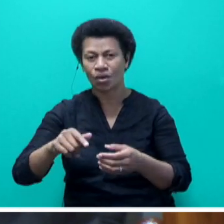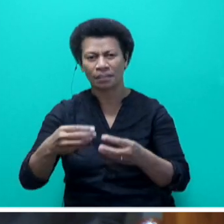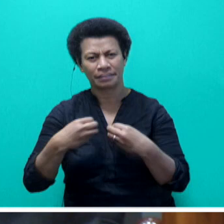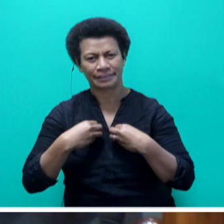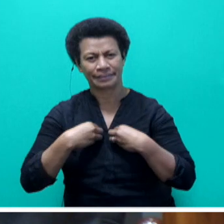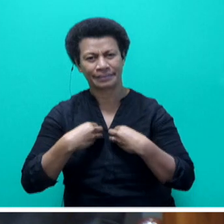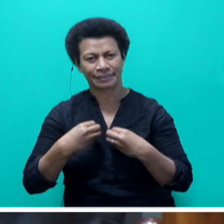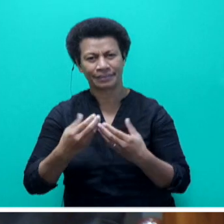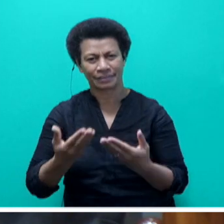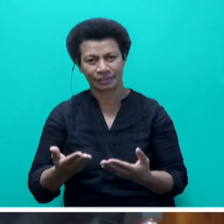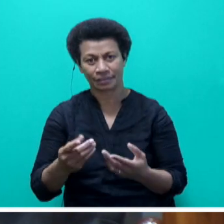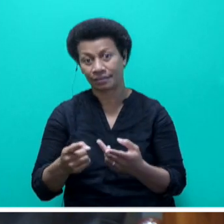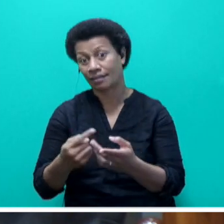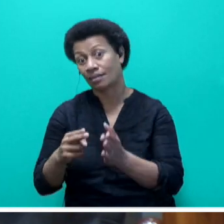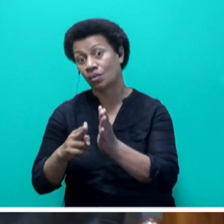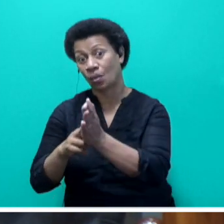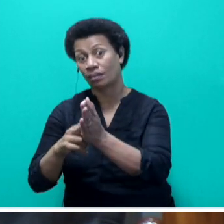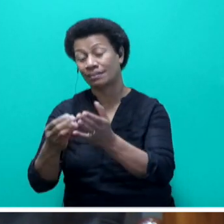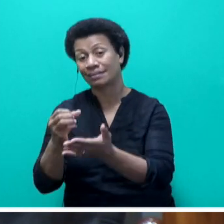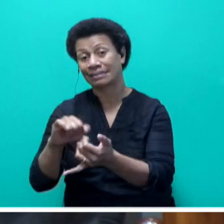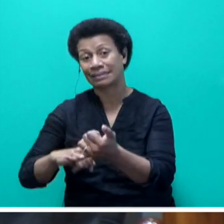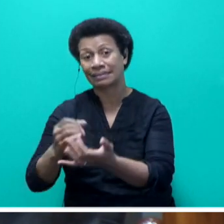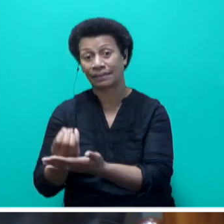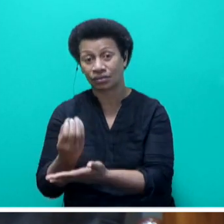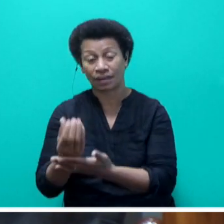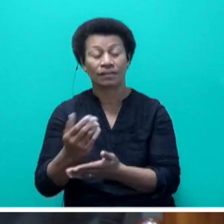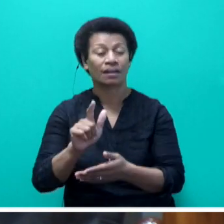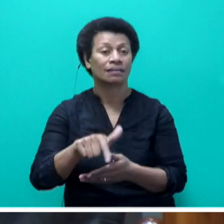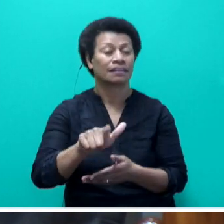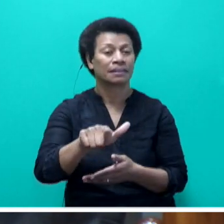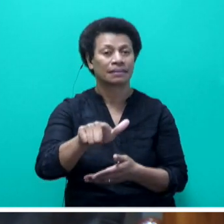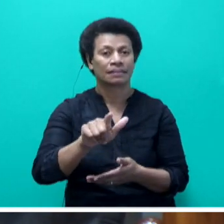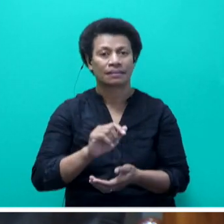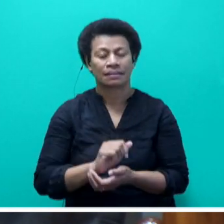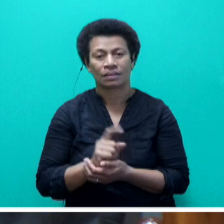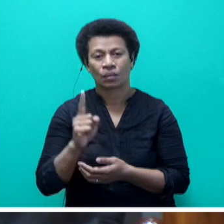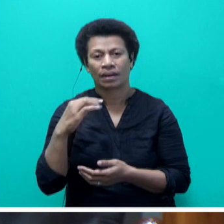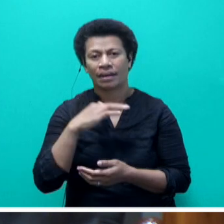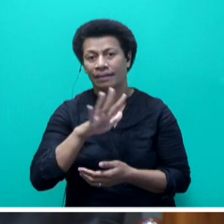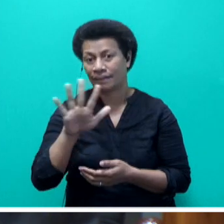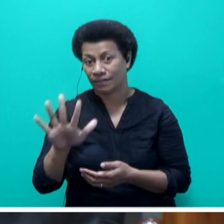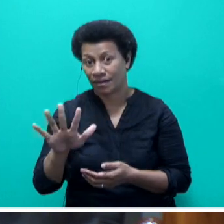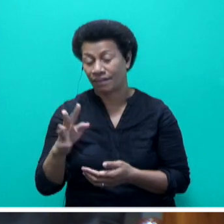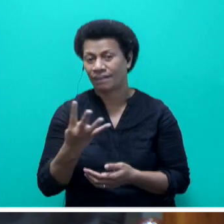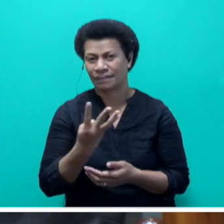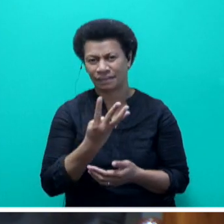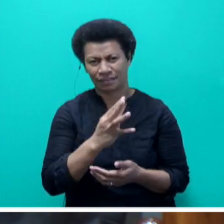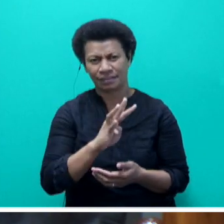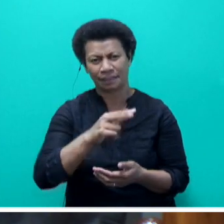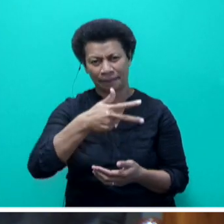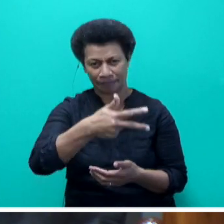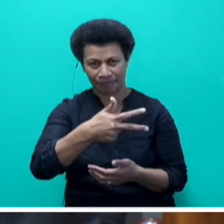purposes. And whilst in the northern towns of Savsavu and Lambasa, and 105 and 48 lots have been block rezoned